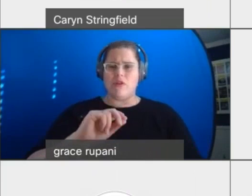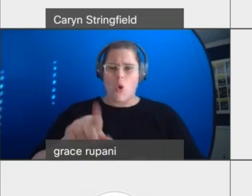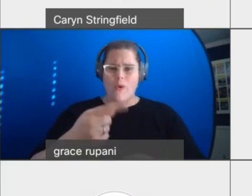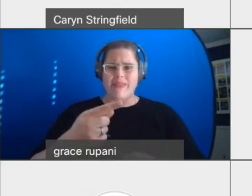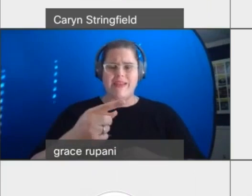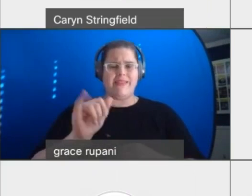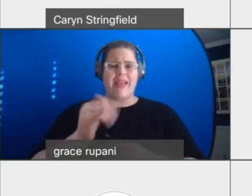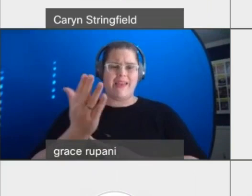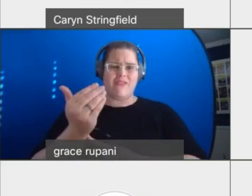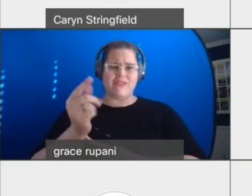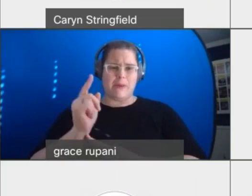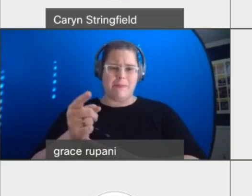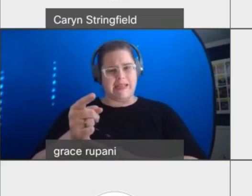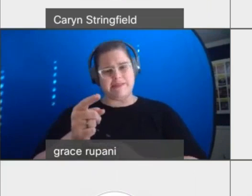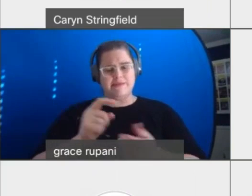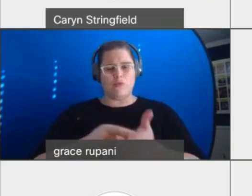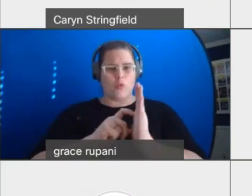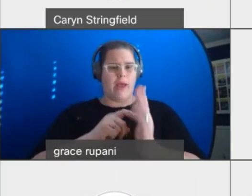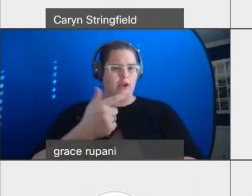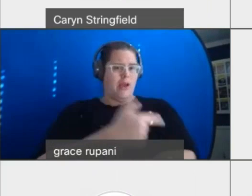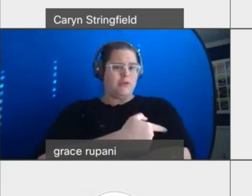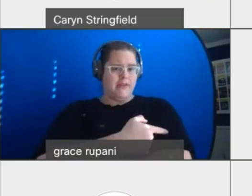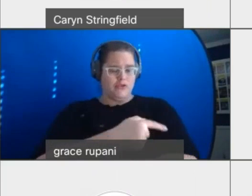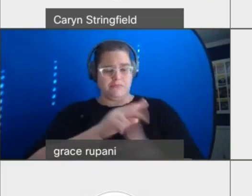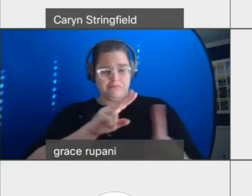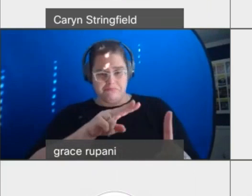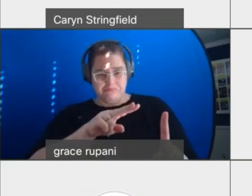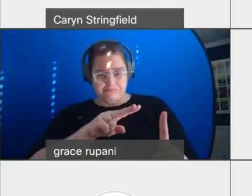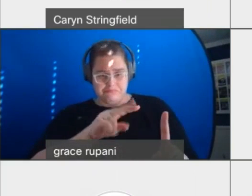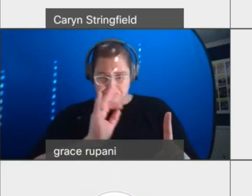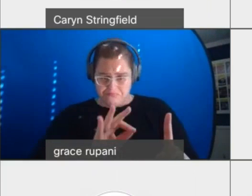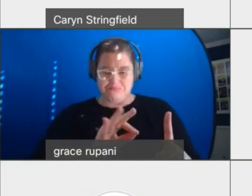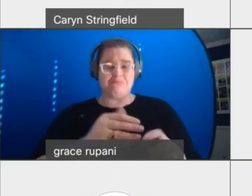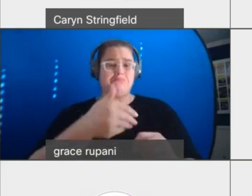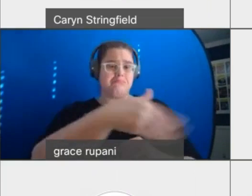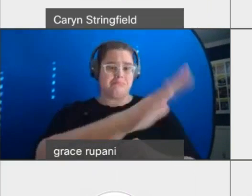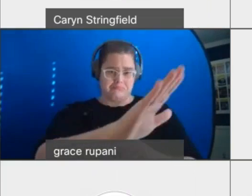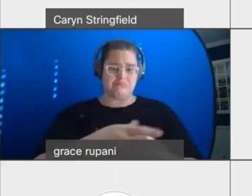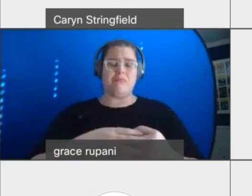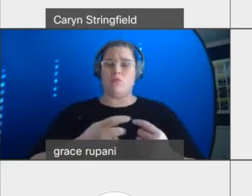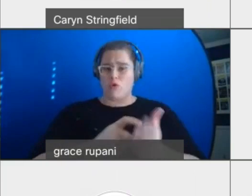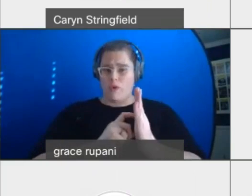minutes observation that will be required? And that is a very good question.